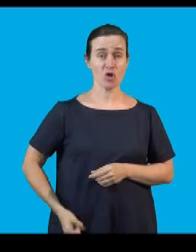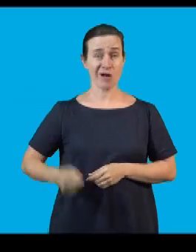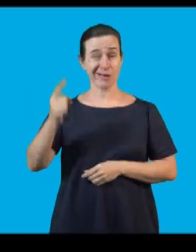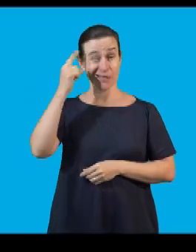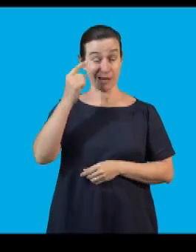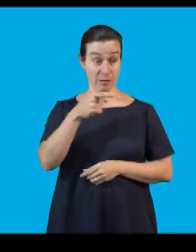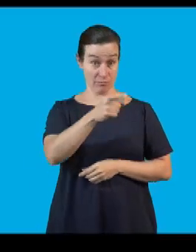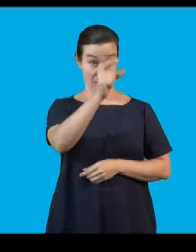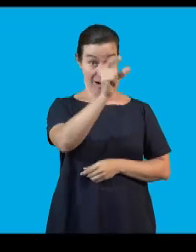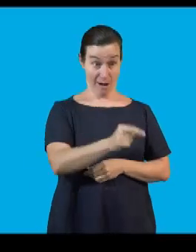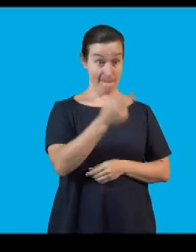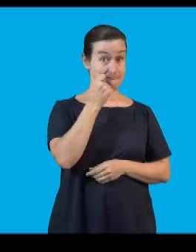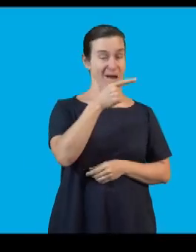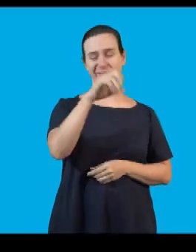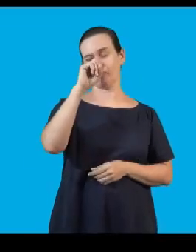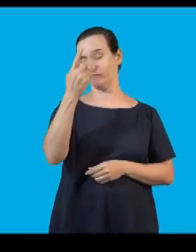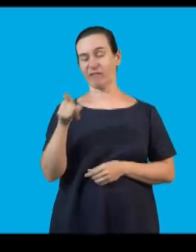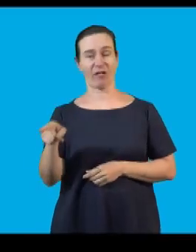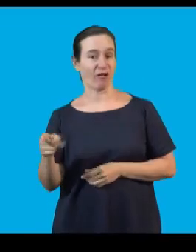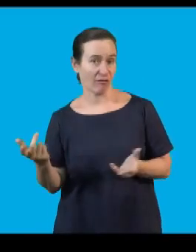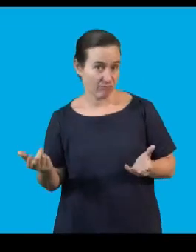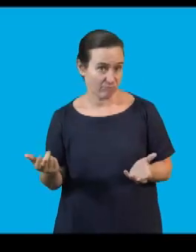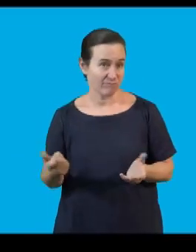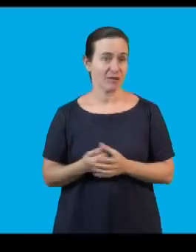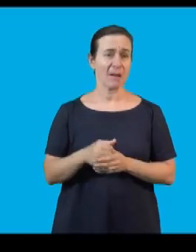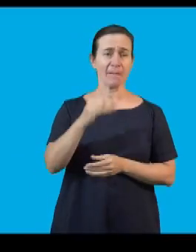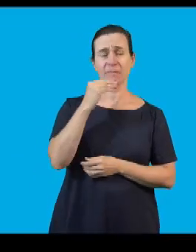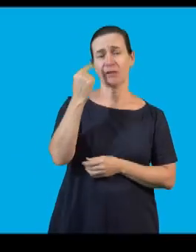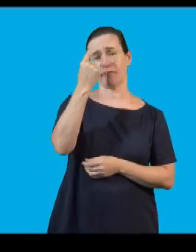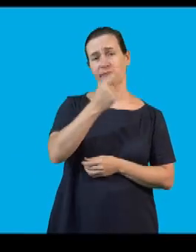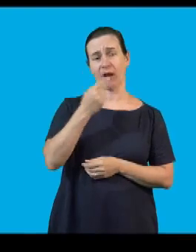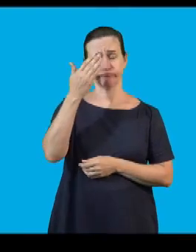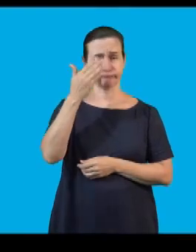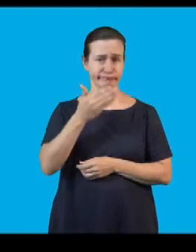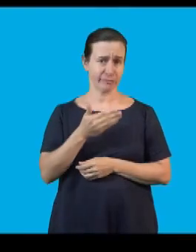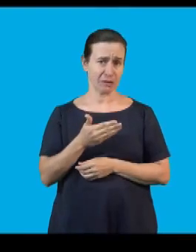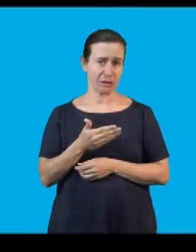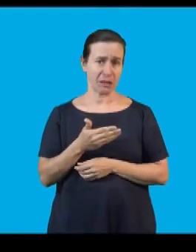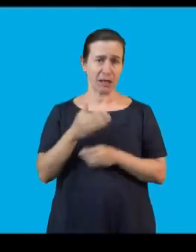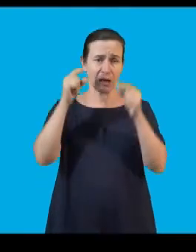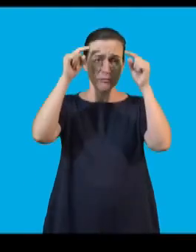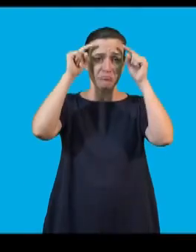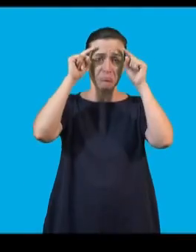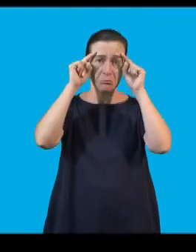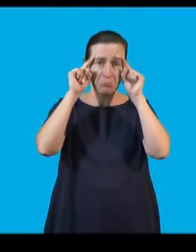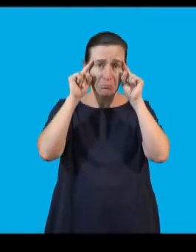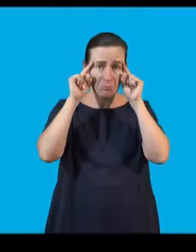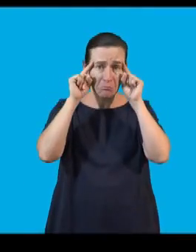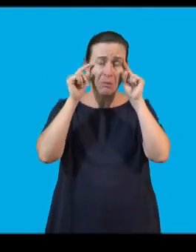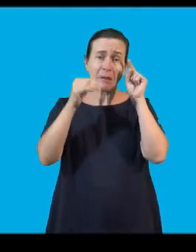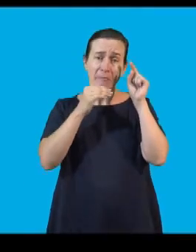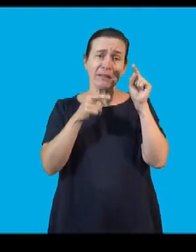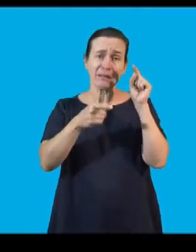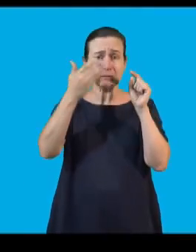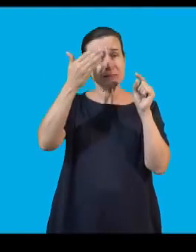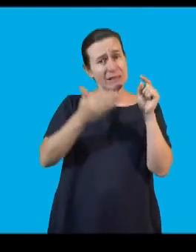master has forgotten his dinner again, so his face suggests that he's sad. His eyes are looking rather droopy, okay?